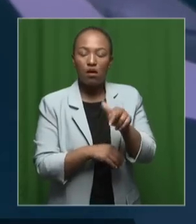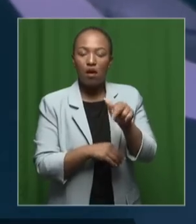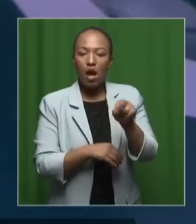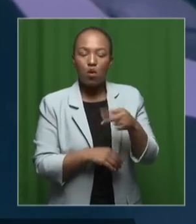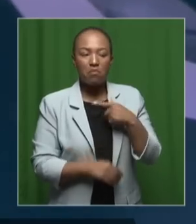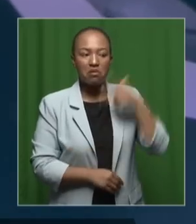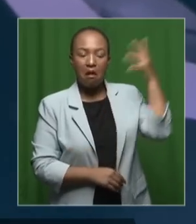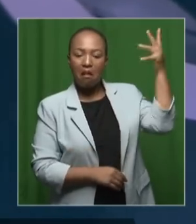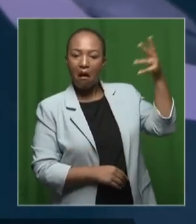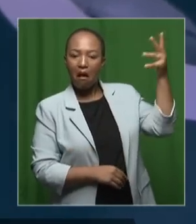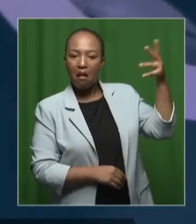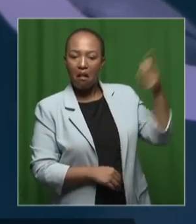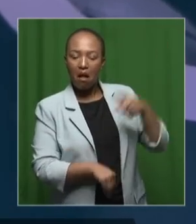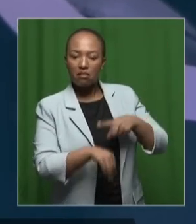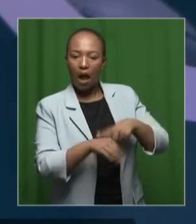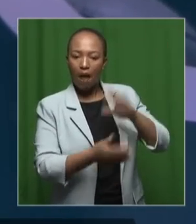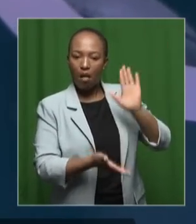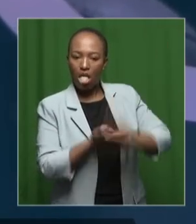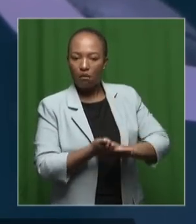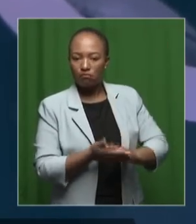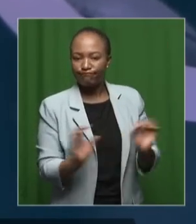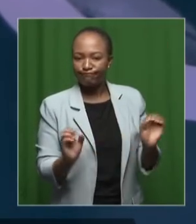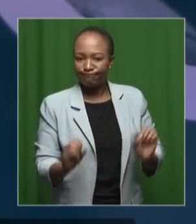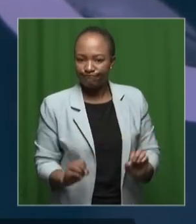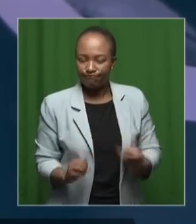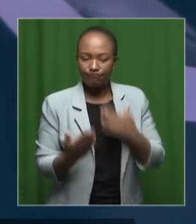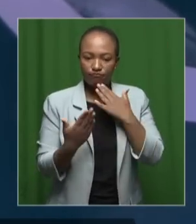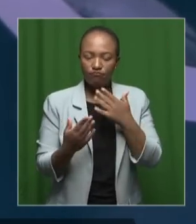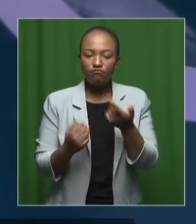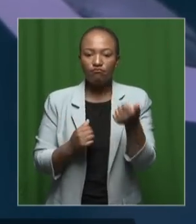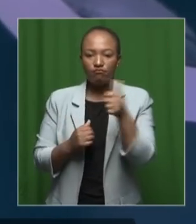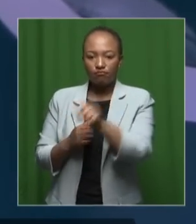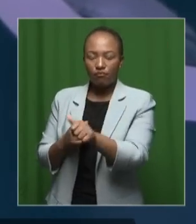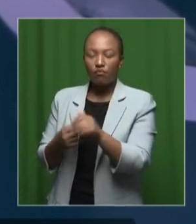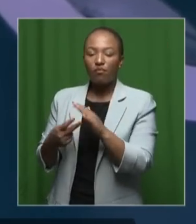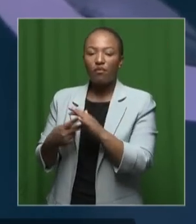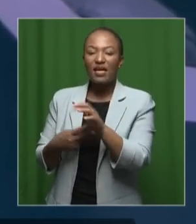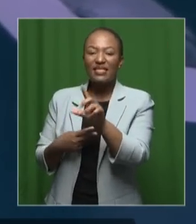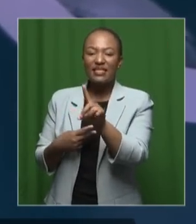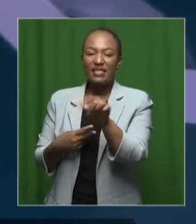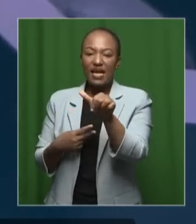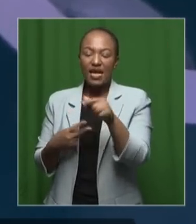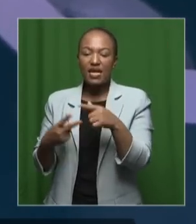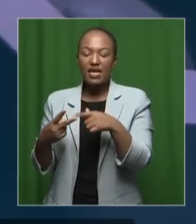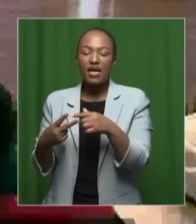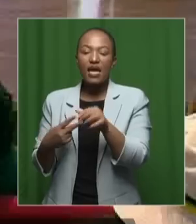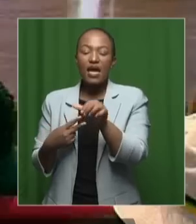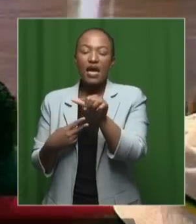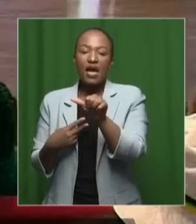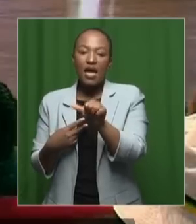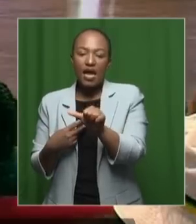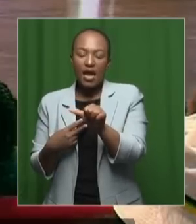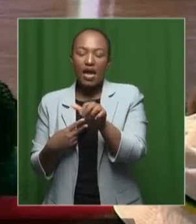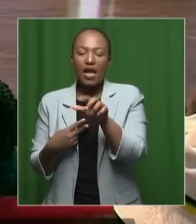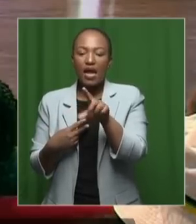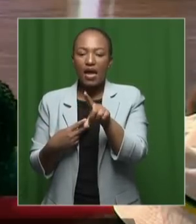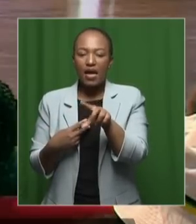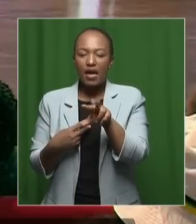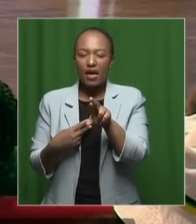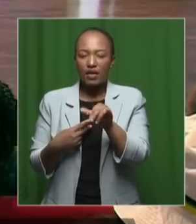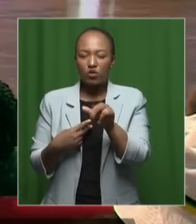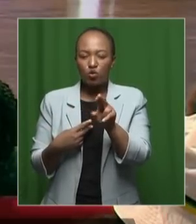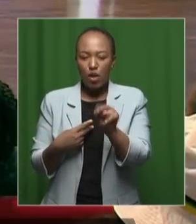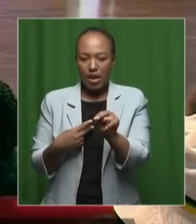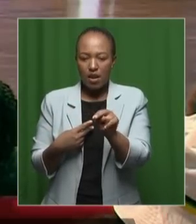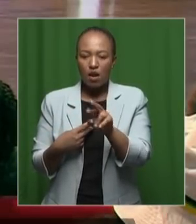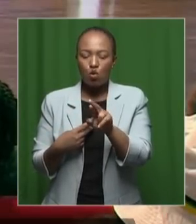time, which means that we can move quicker. So, Adrian Roos from the DA, your 1 minute starts now. Thank you very much.